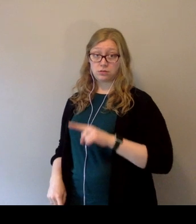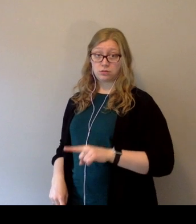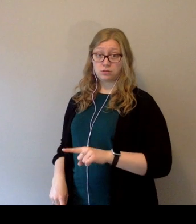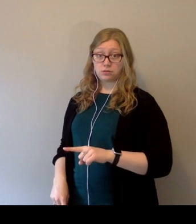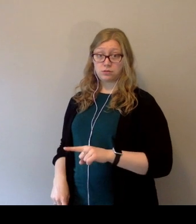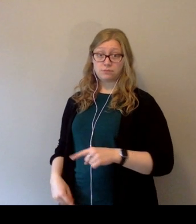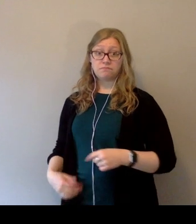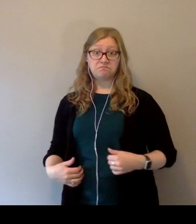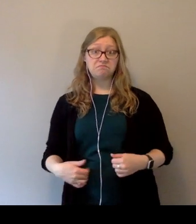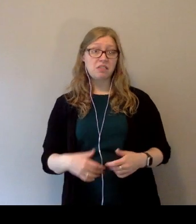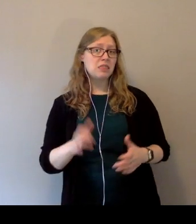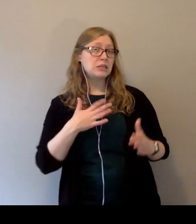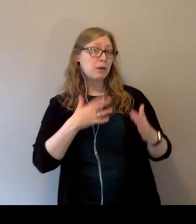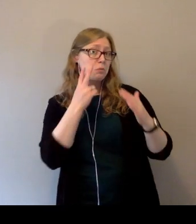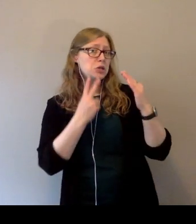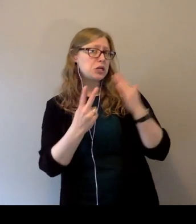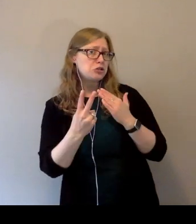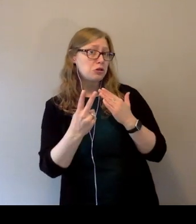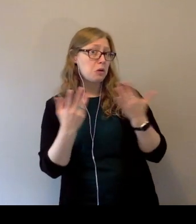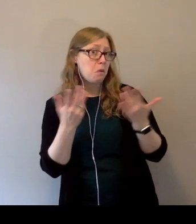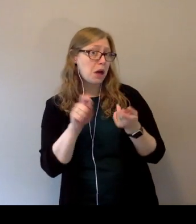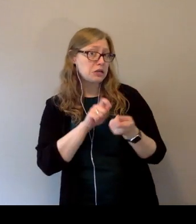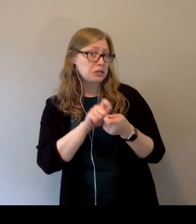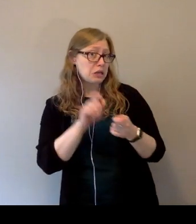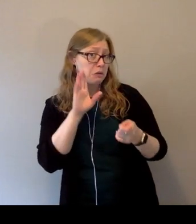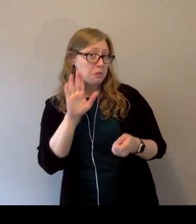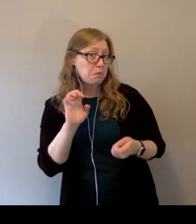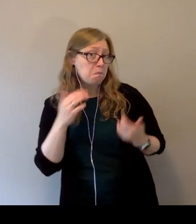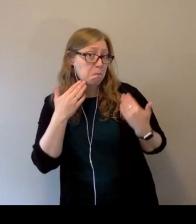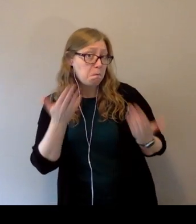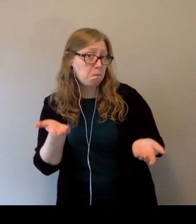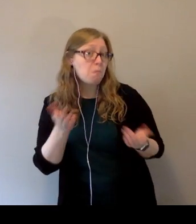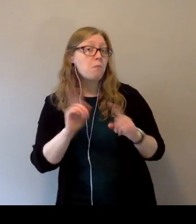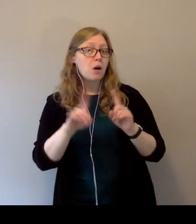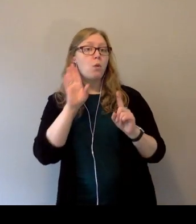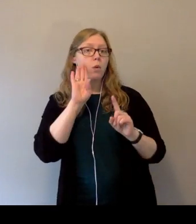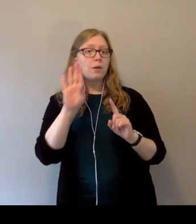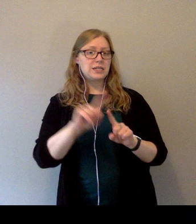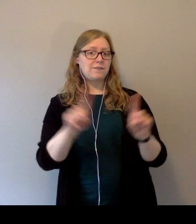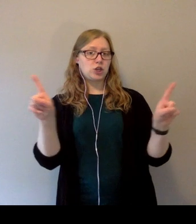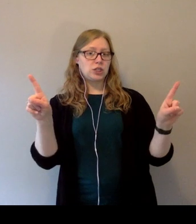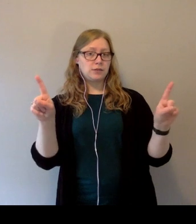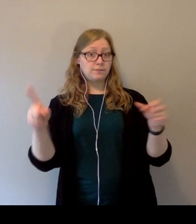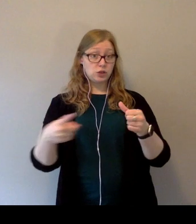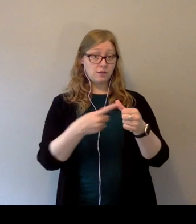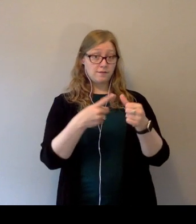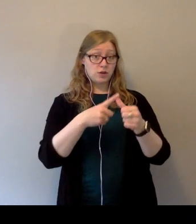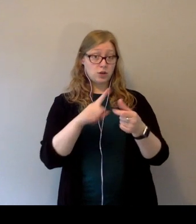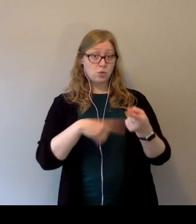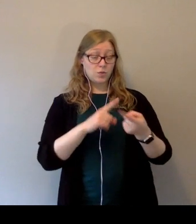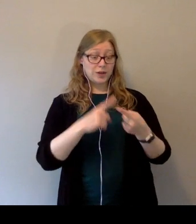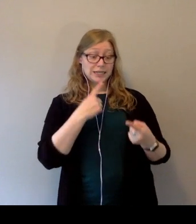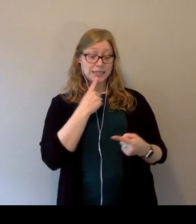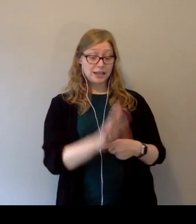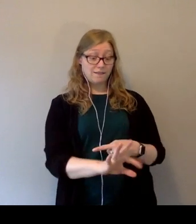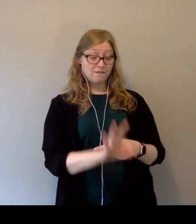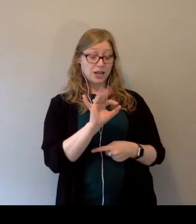That's my prediction. I don't know what they'll be, but they'll be different. And so when I look at this, the first one, it says find sine of